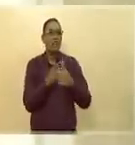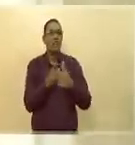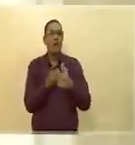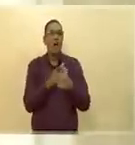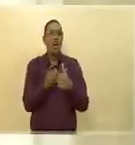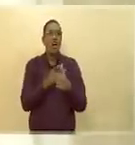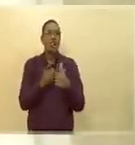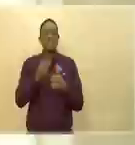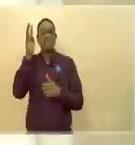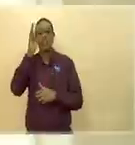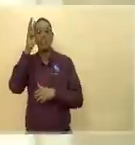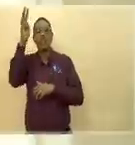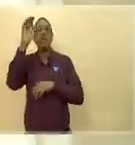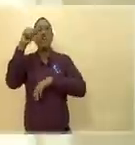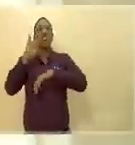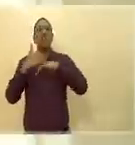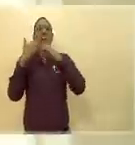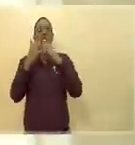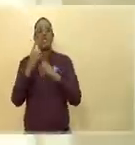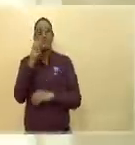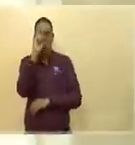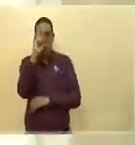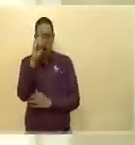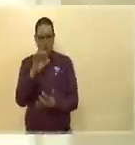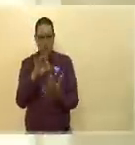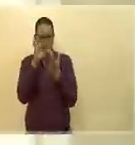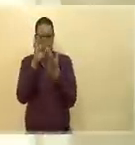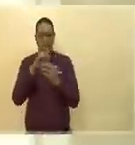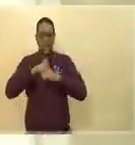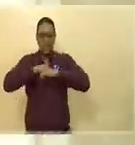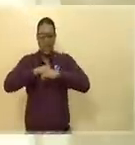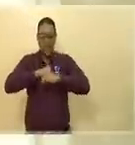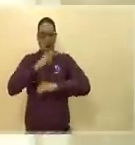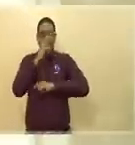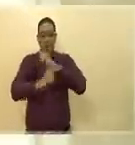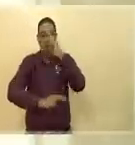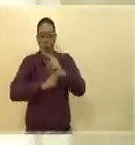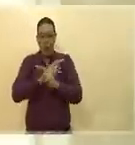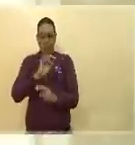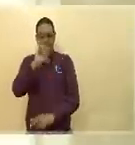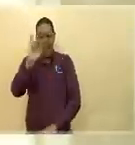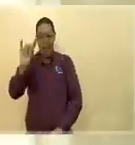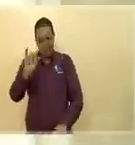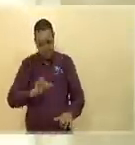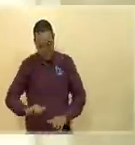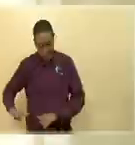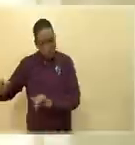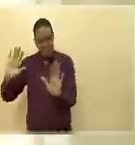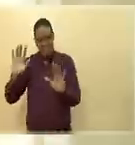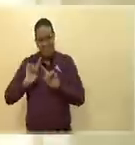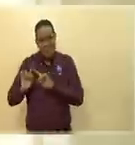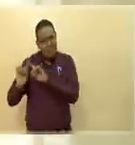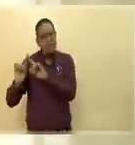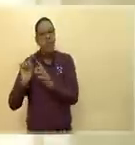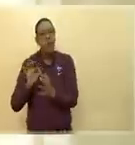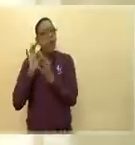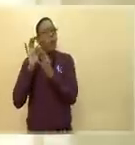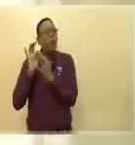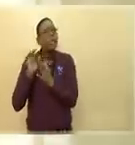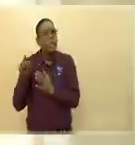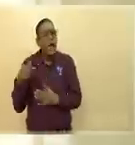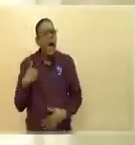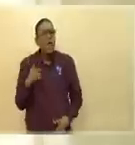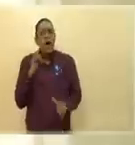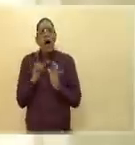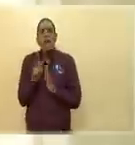the creation of a universal, unique, and secure national identification that allows individuals to identify